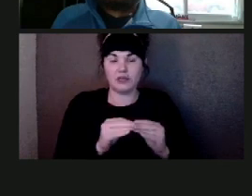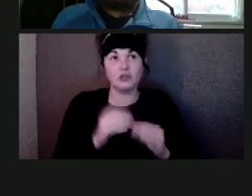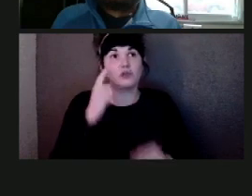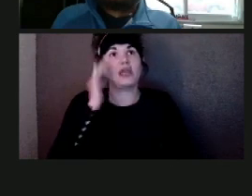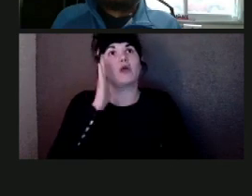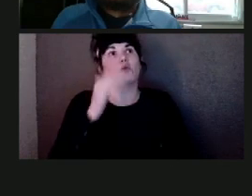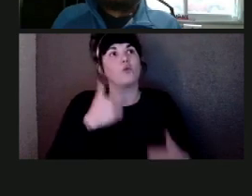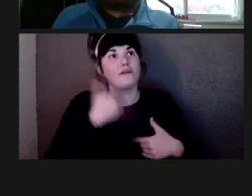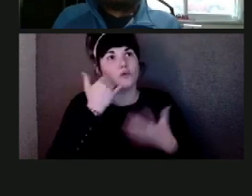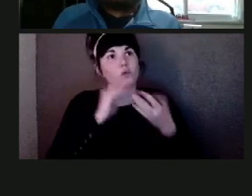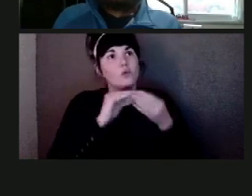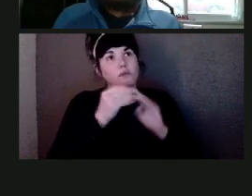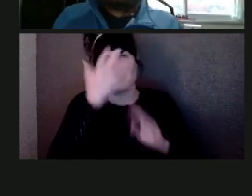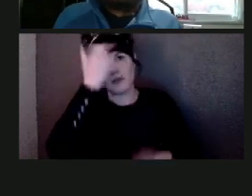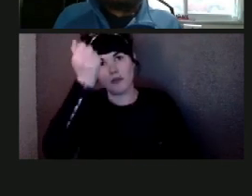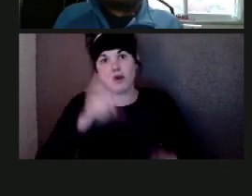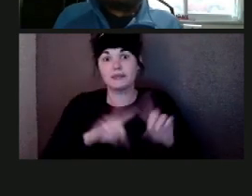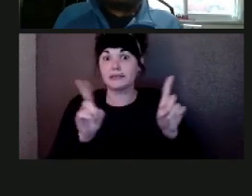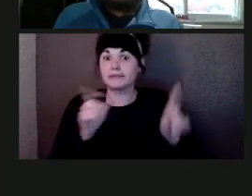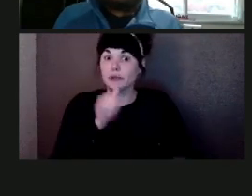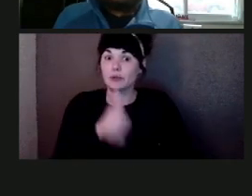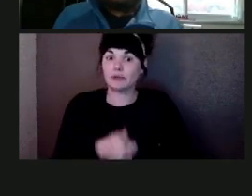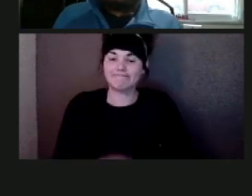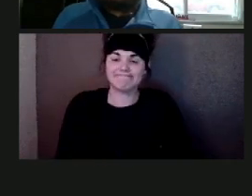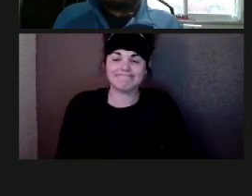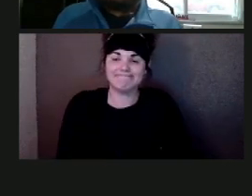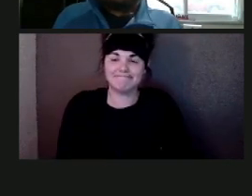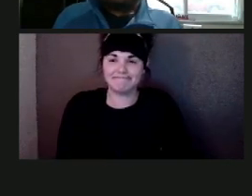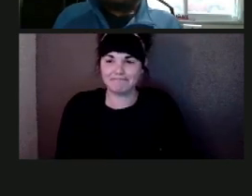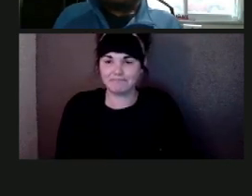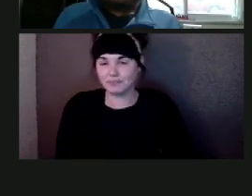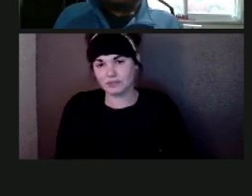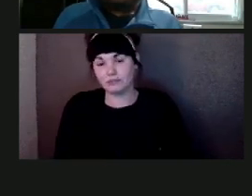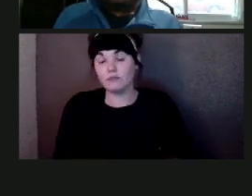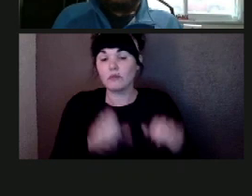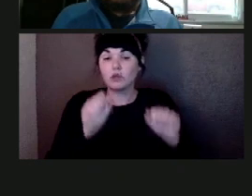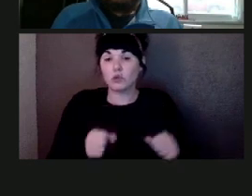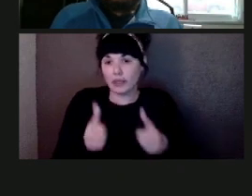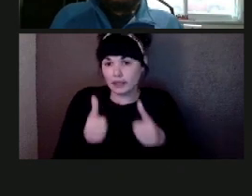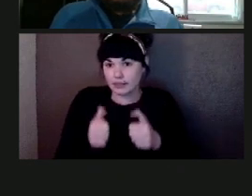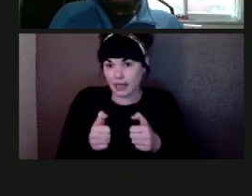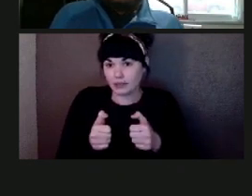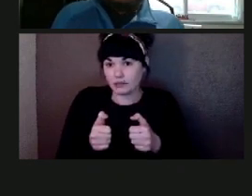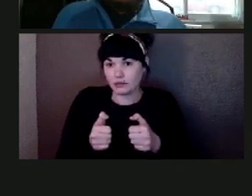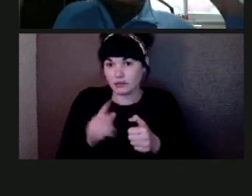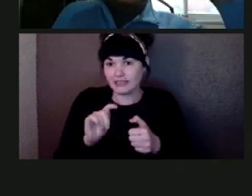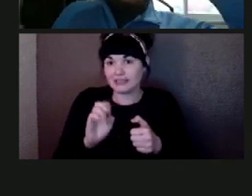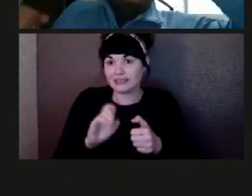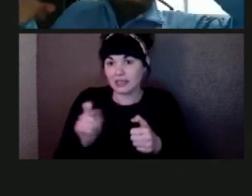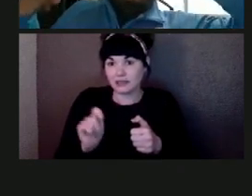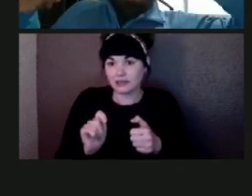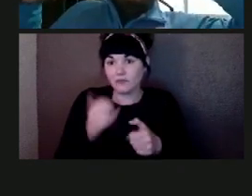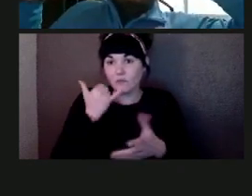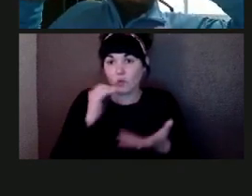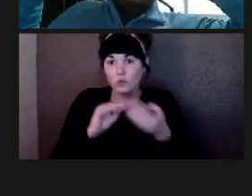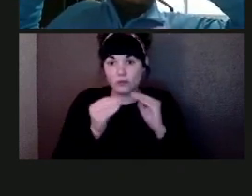not. So you can, you can text your numbers to